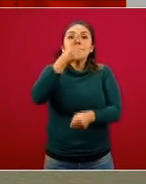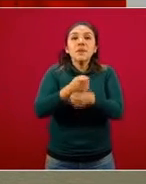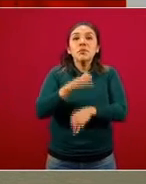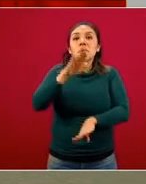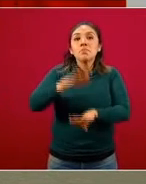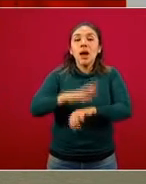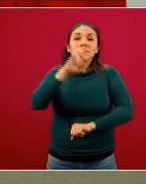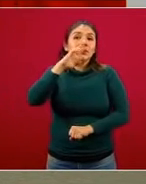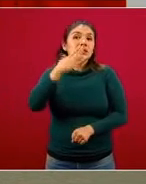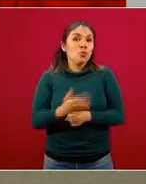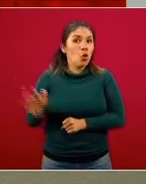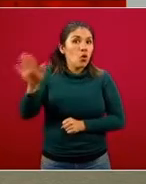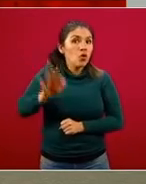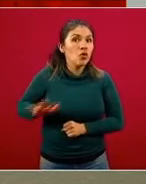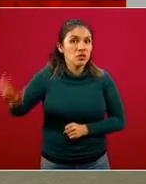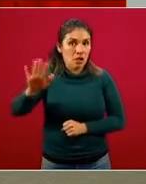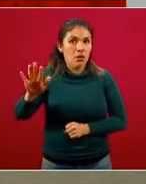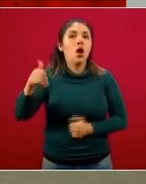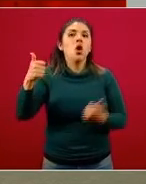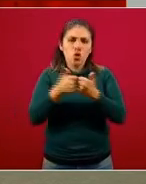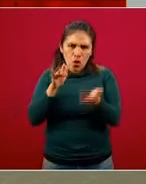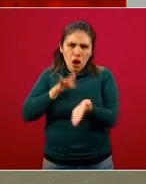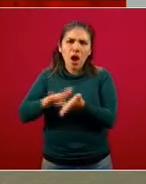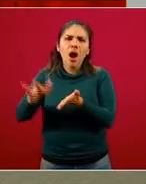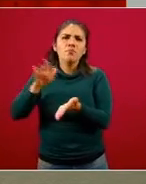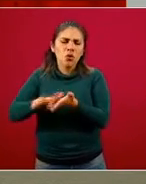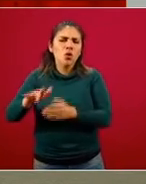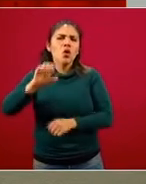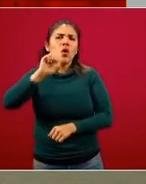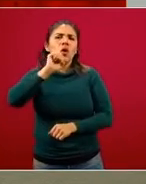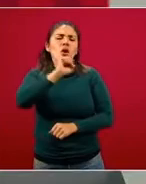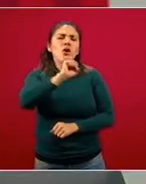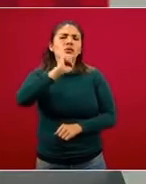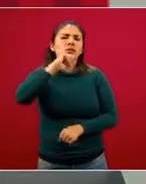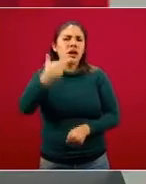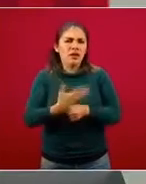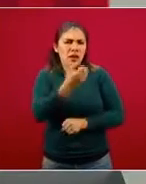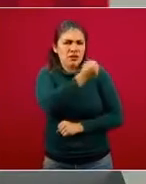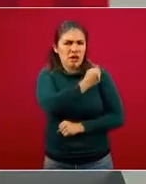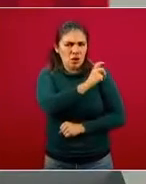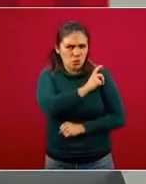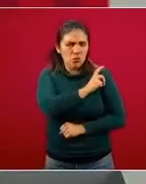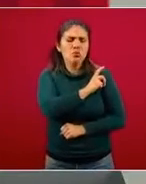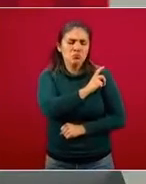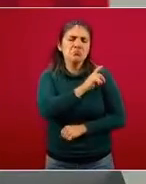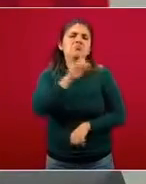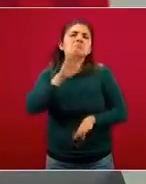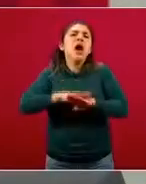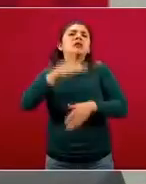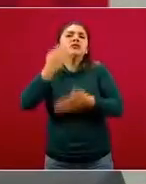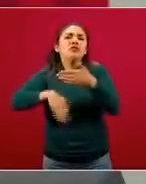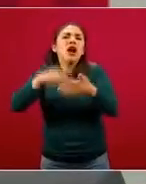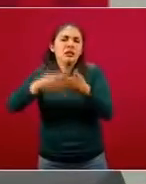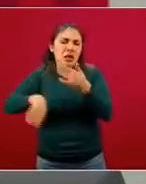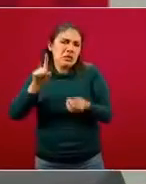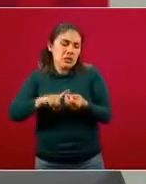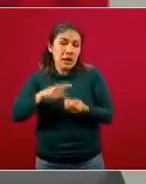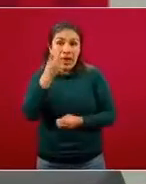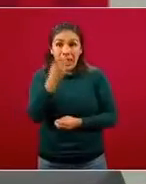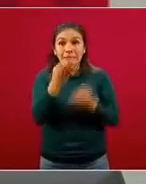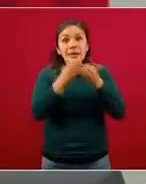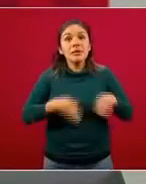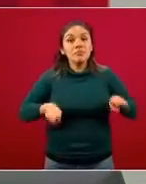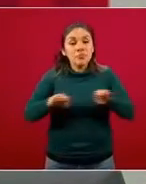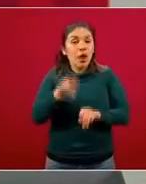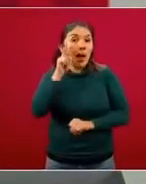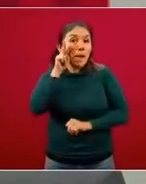These people are responsible, as well as with the secretary, the